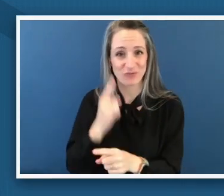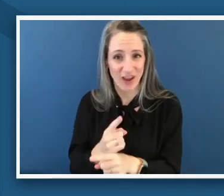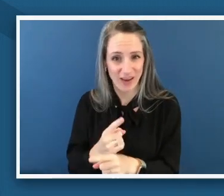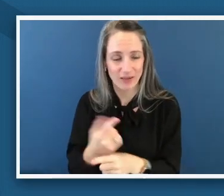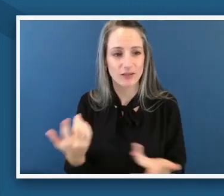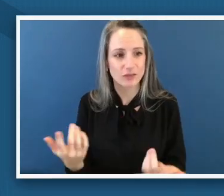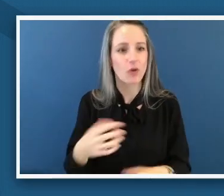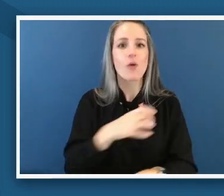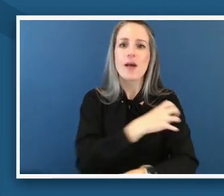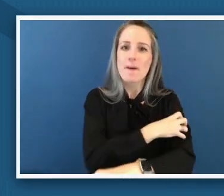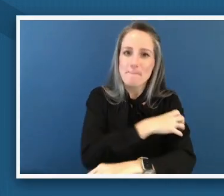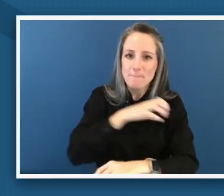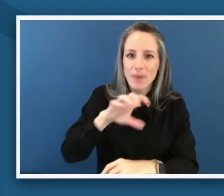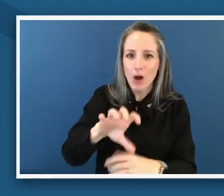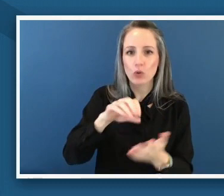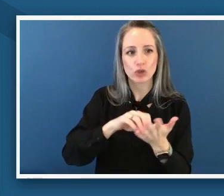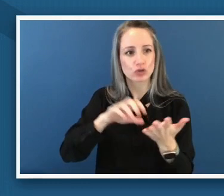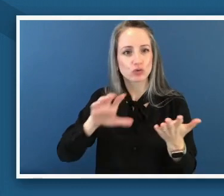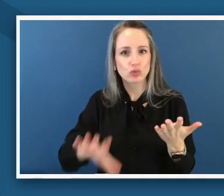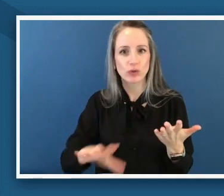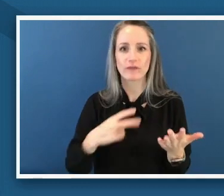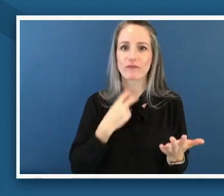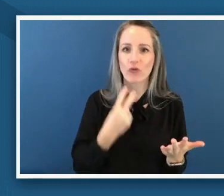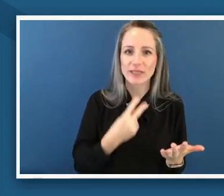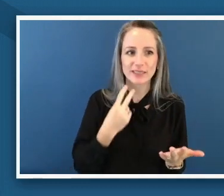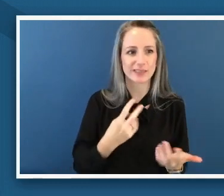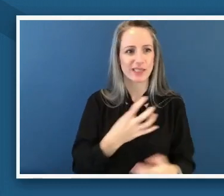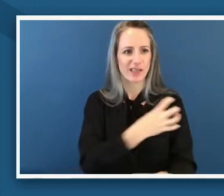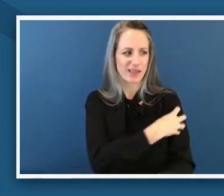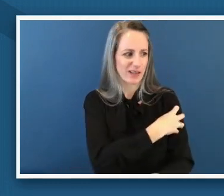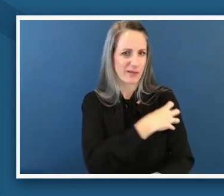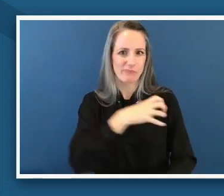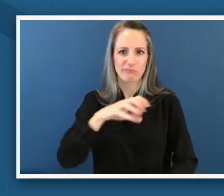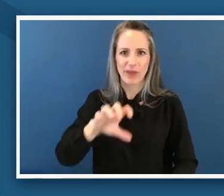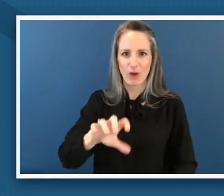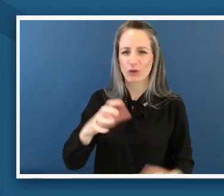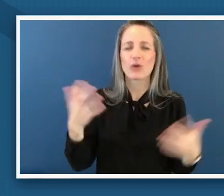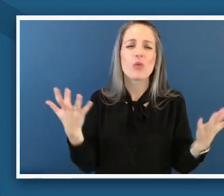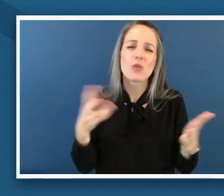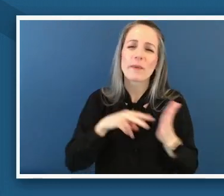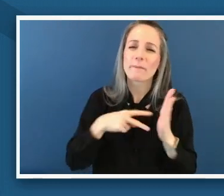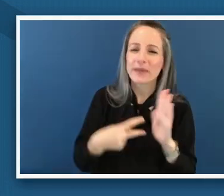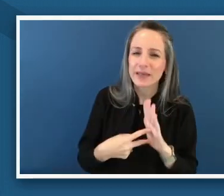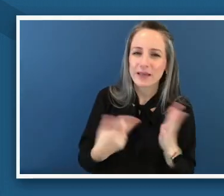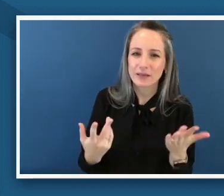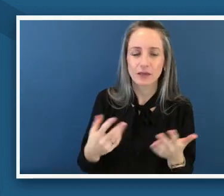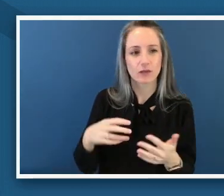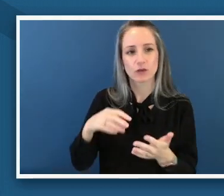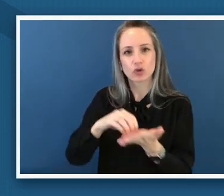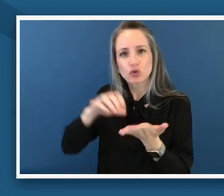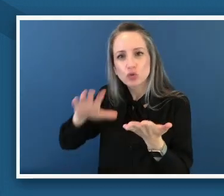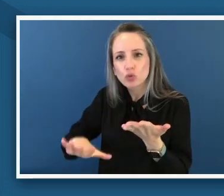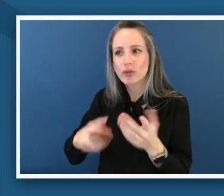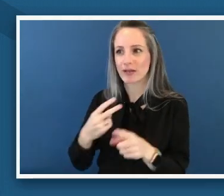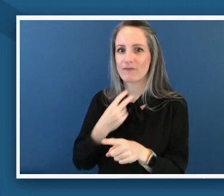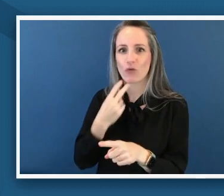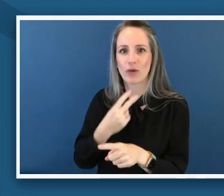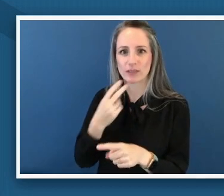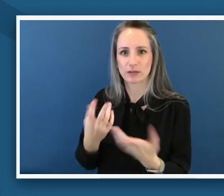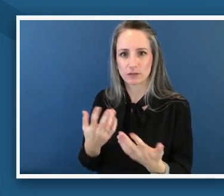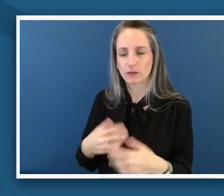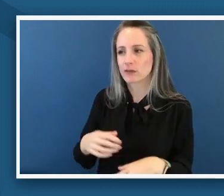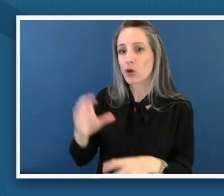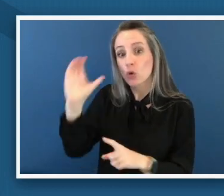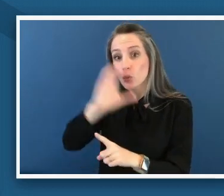learning over to our students, what do we mean? Well, when you Google the term student voice, you find everything from students discovering their